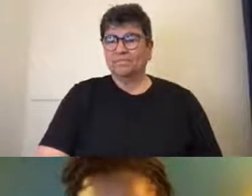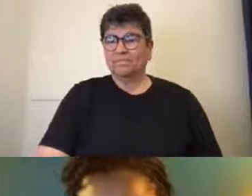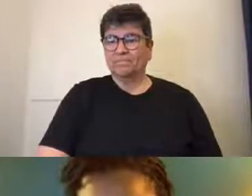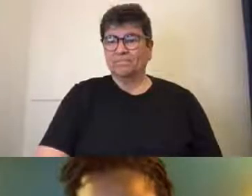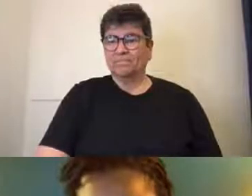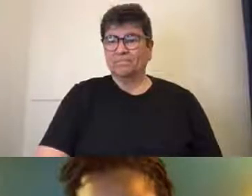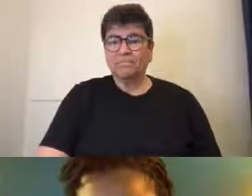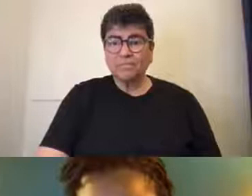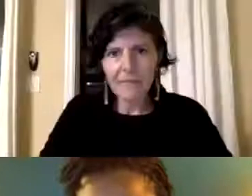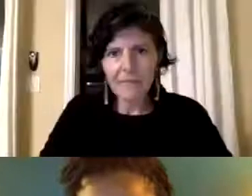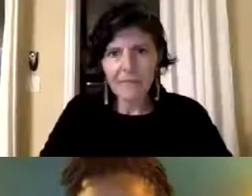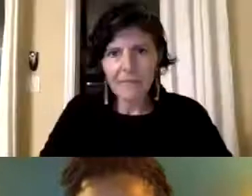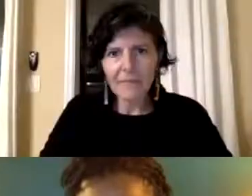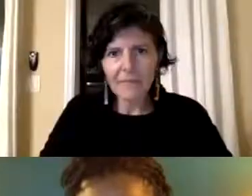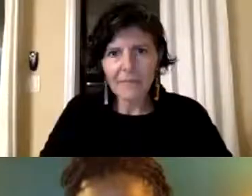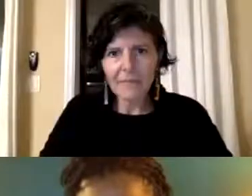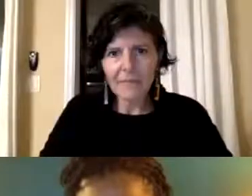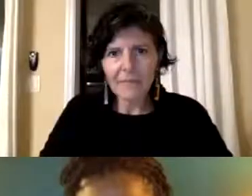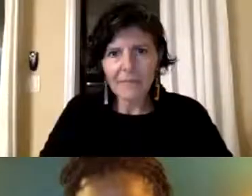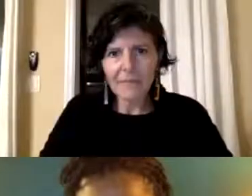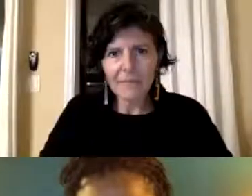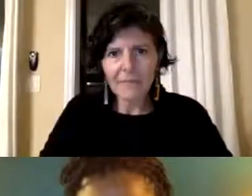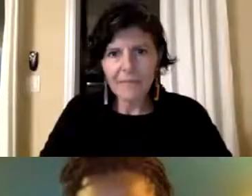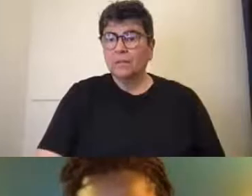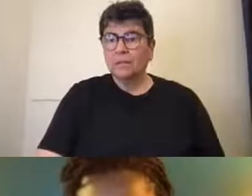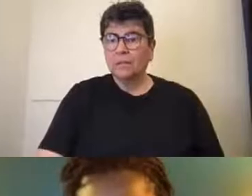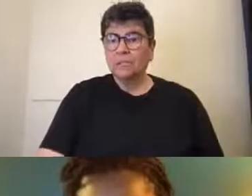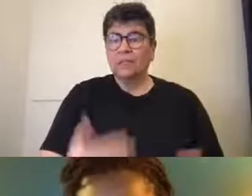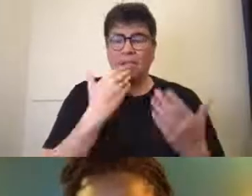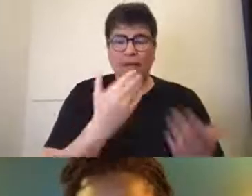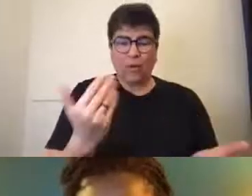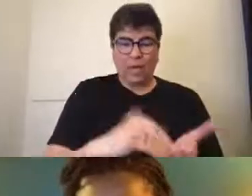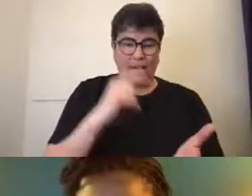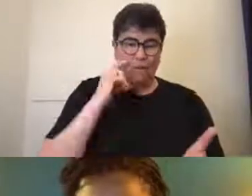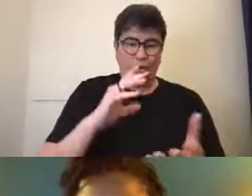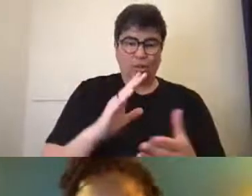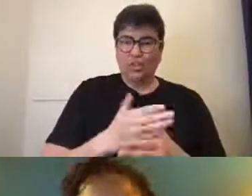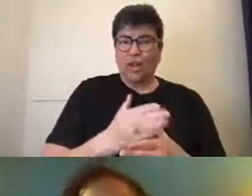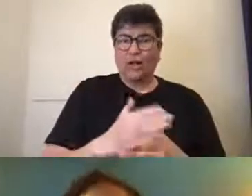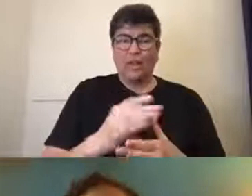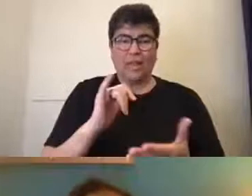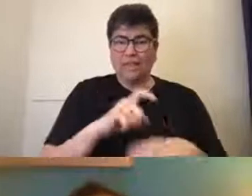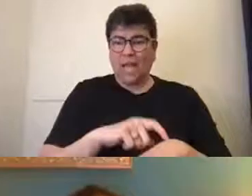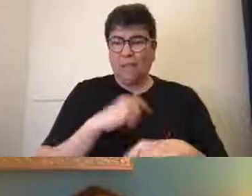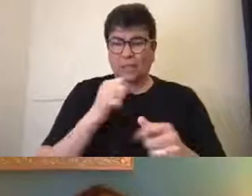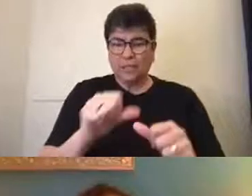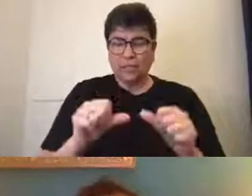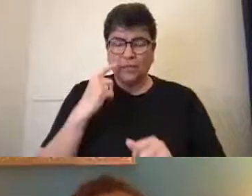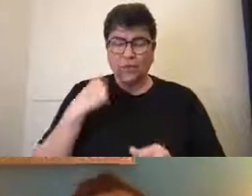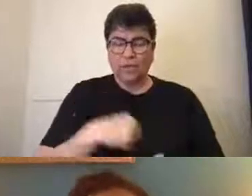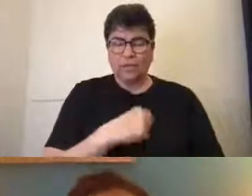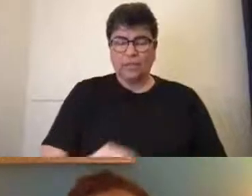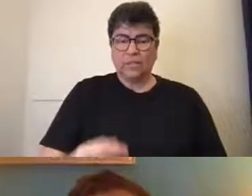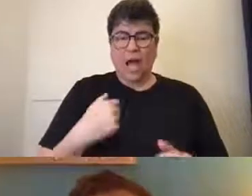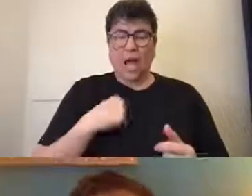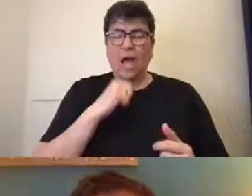for, sorry. Oh, and then Rebecca, I'm sorry. Yeah, go ahead. Thank you again for sharing this time and space with us. I